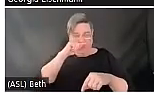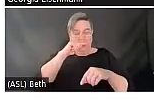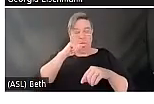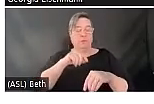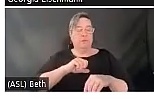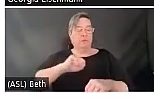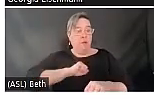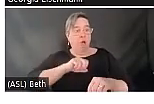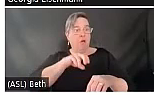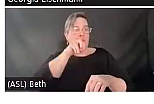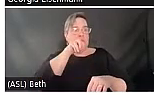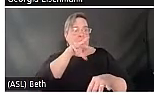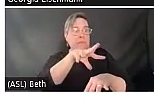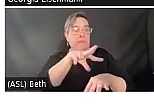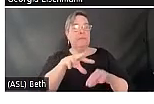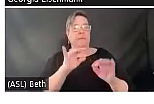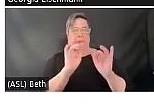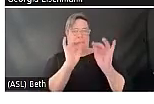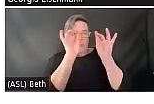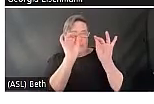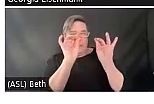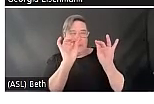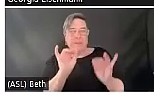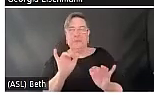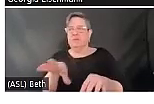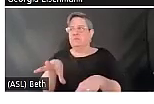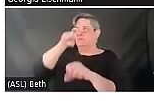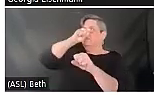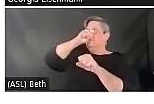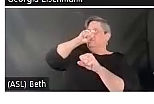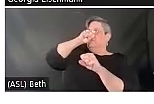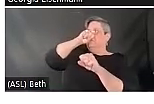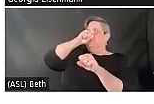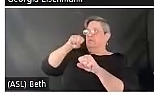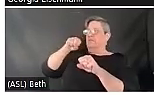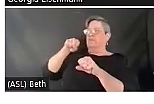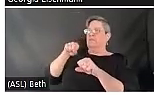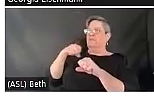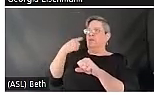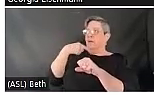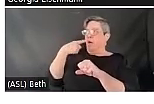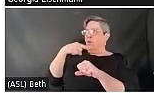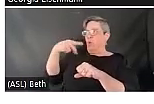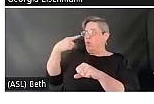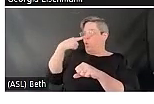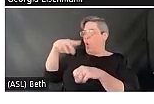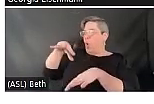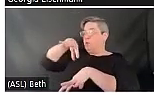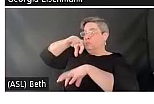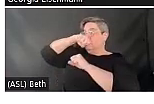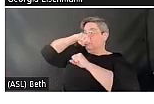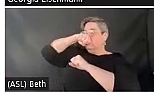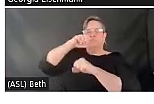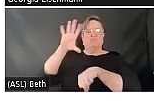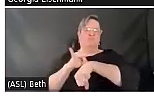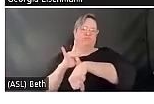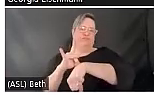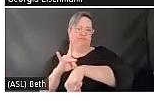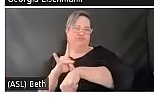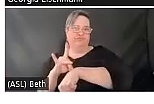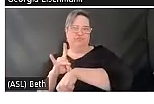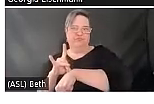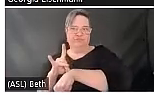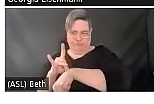else's eyes, their mouth, or their nose, and that's how the virus is spread. You directly